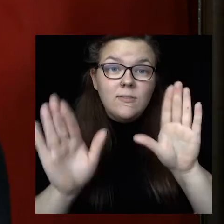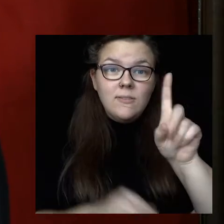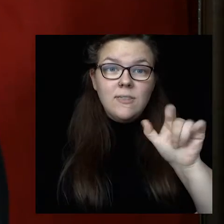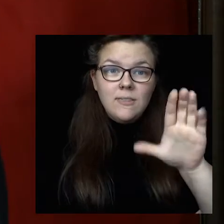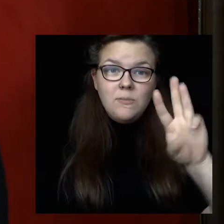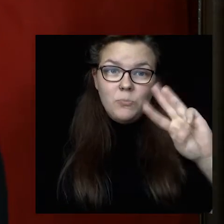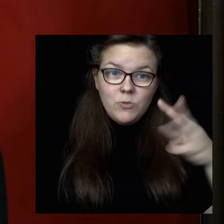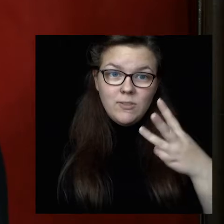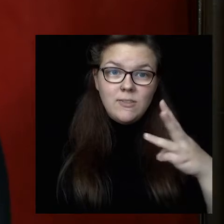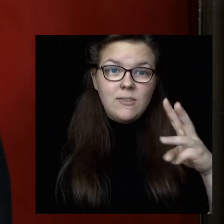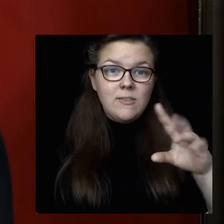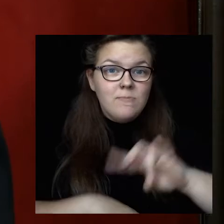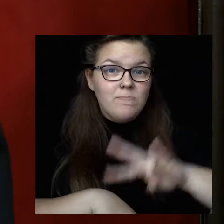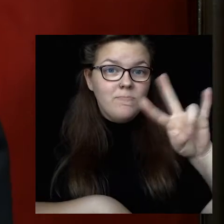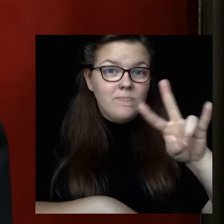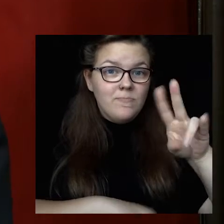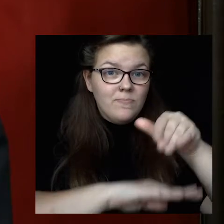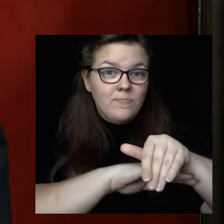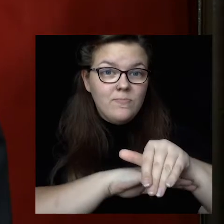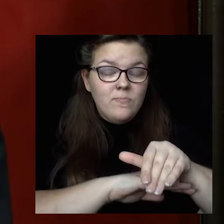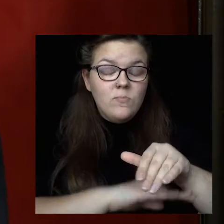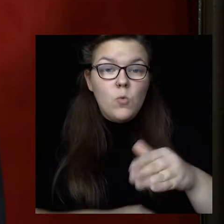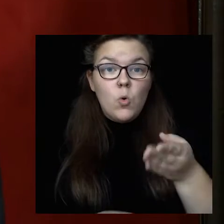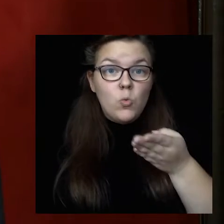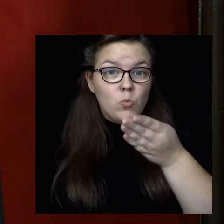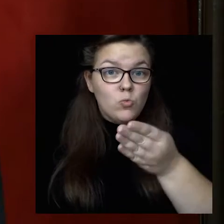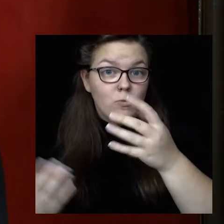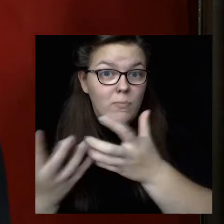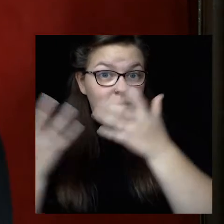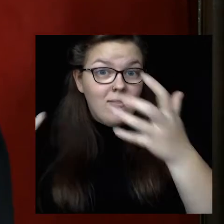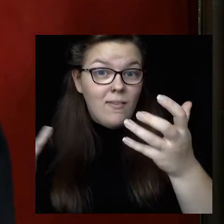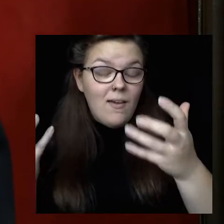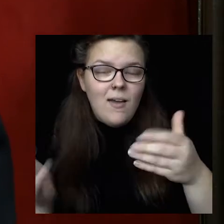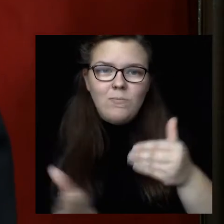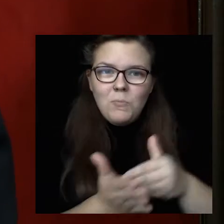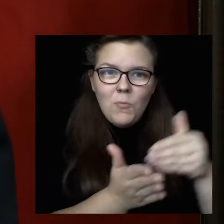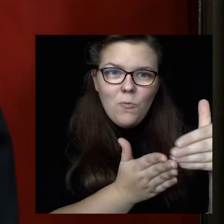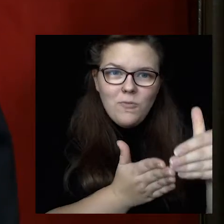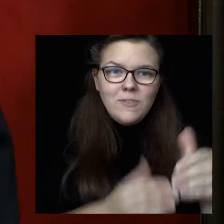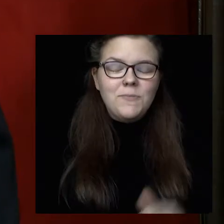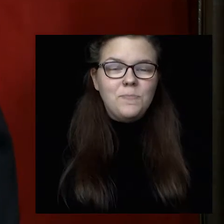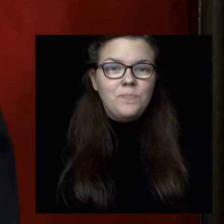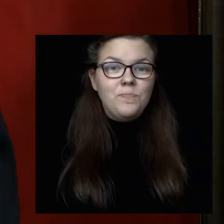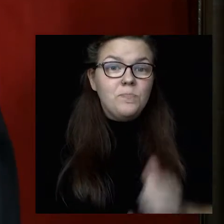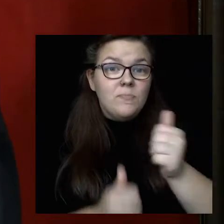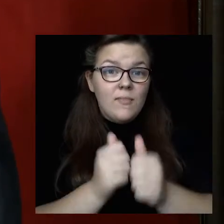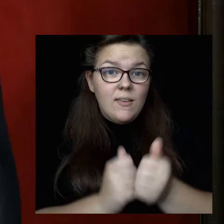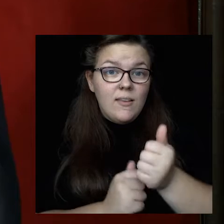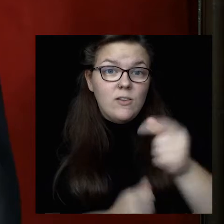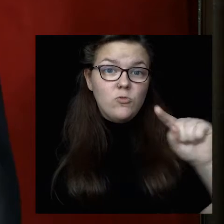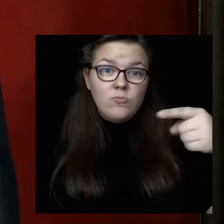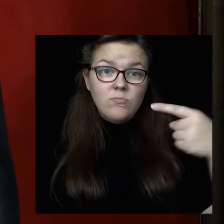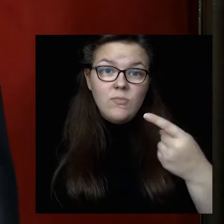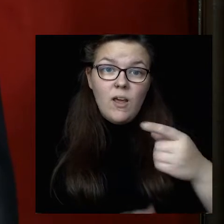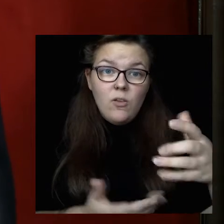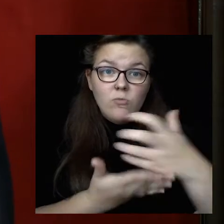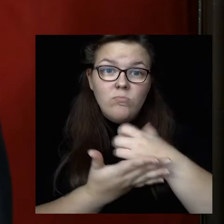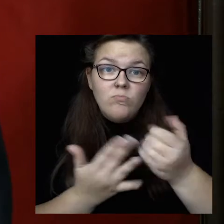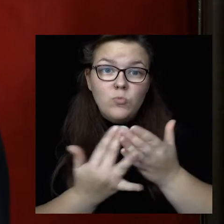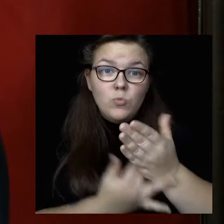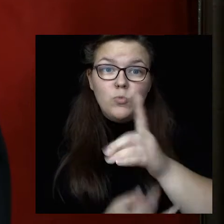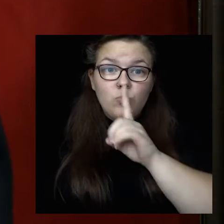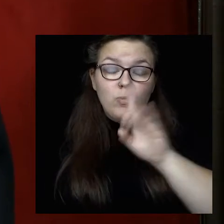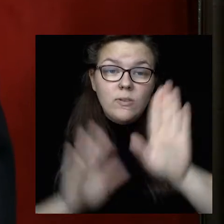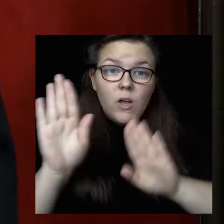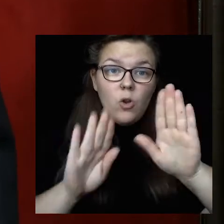o'clock. So bid high and bid to win. Every dollar raised through our silent auction will help adults